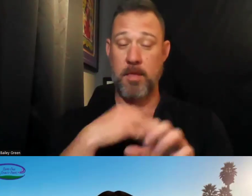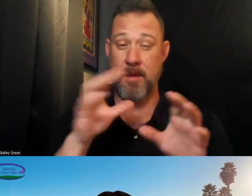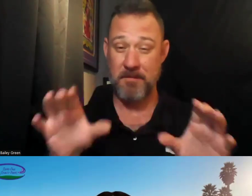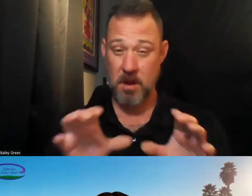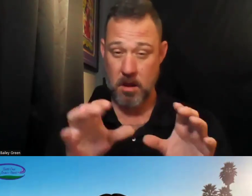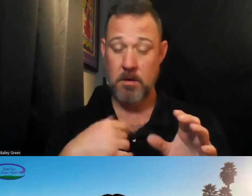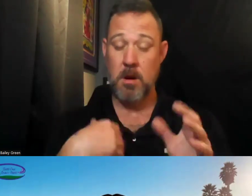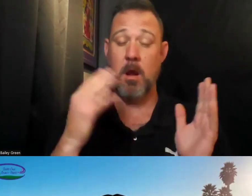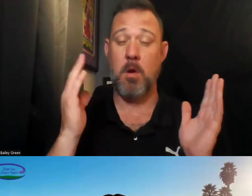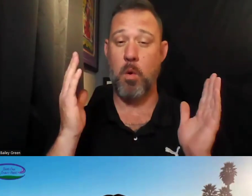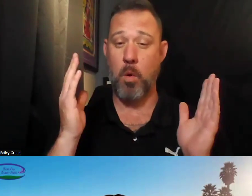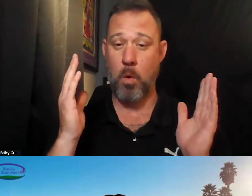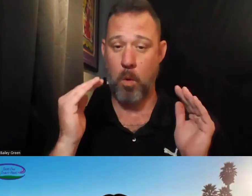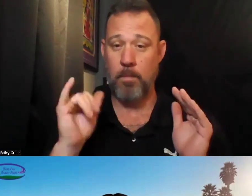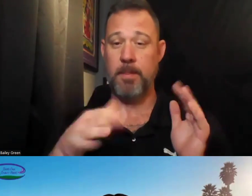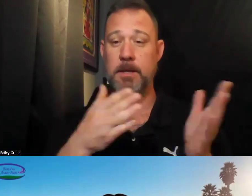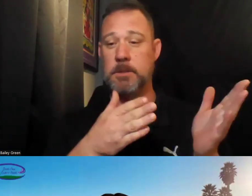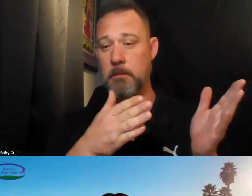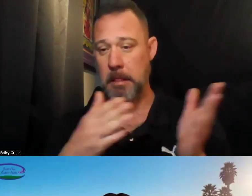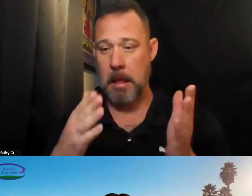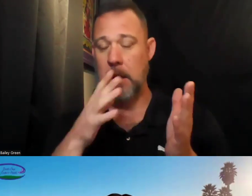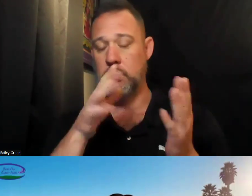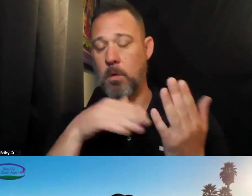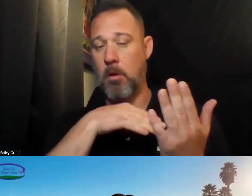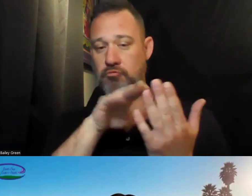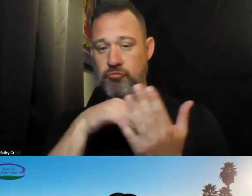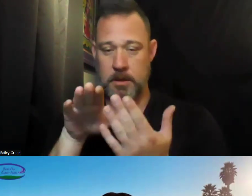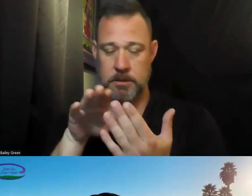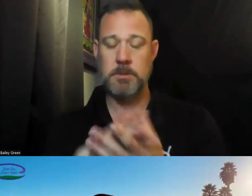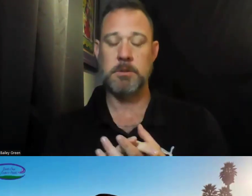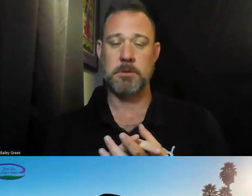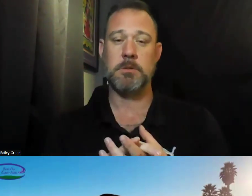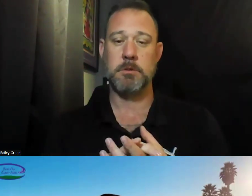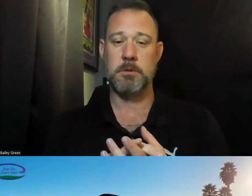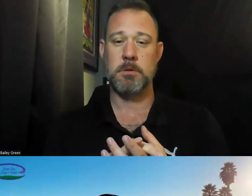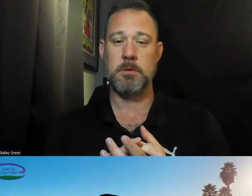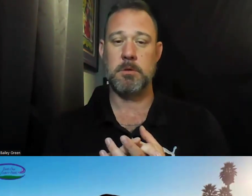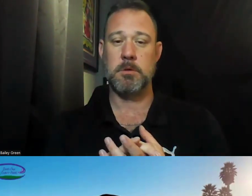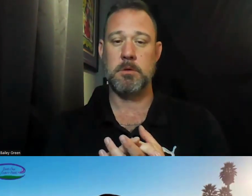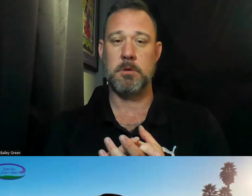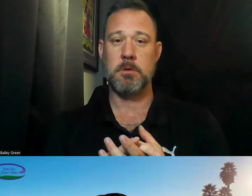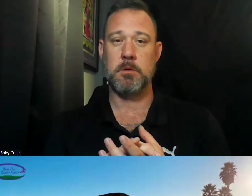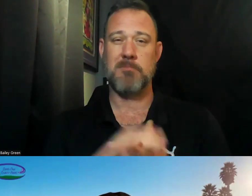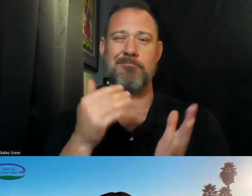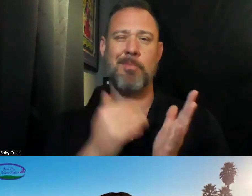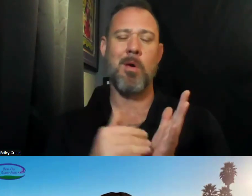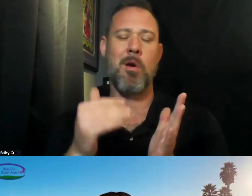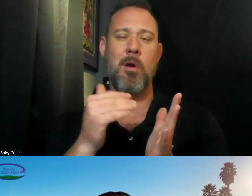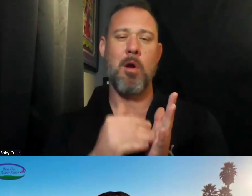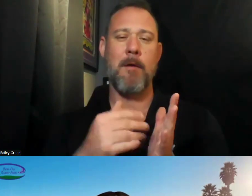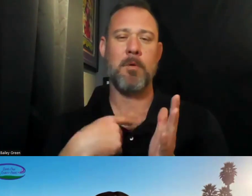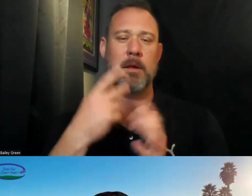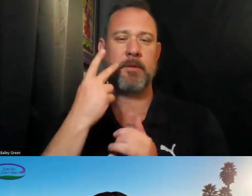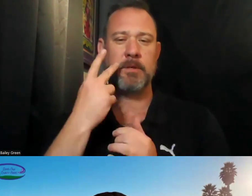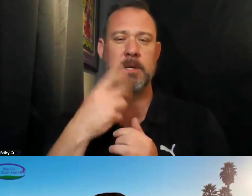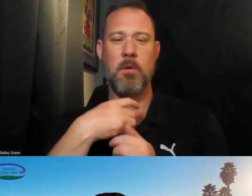that these plans will address this, but often we've seen